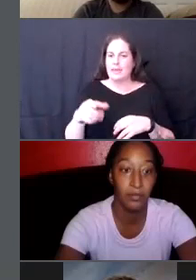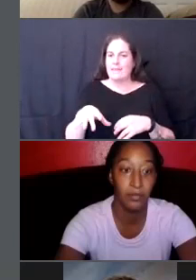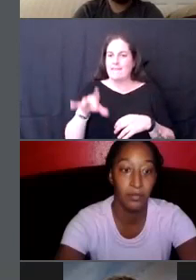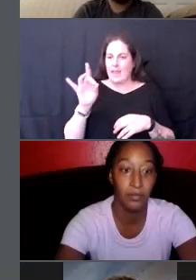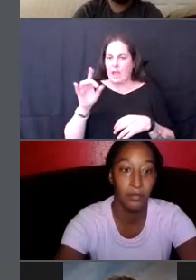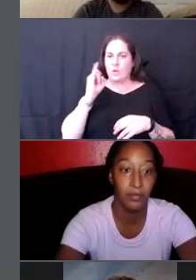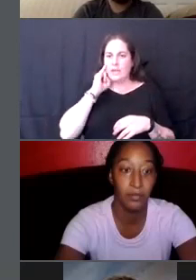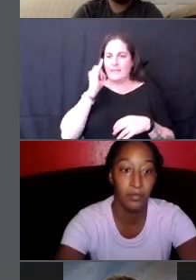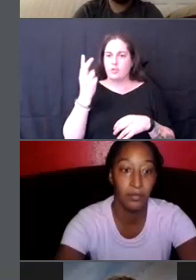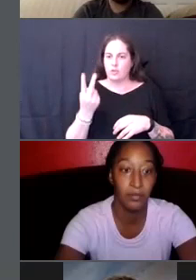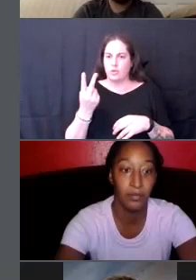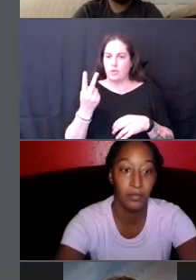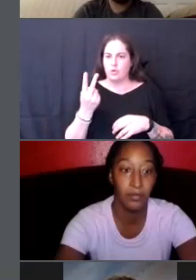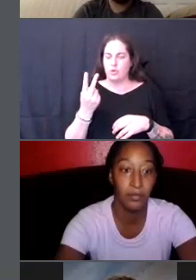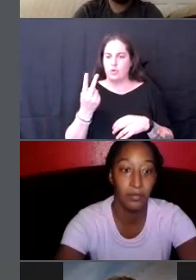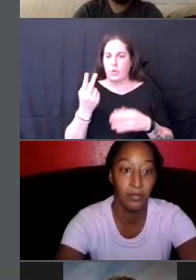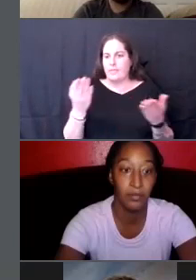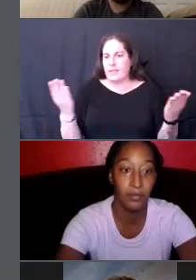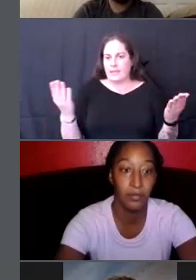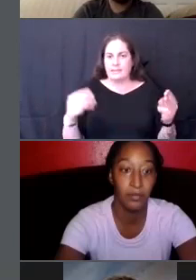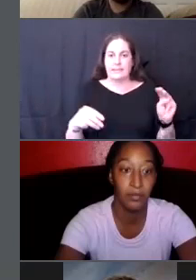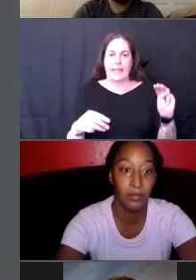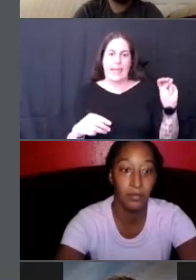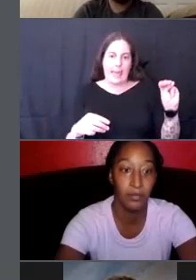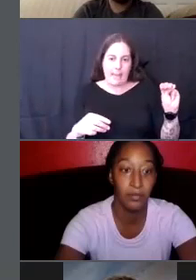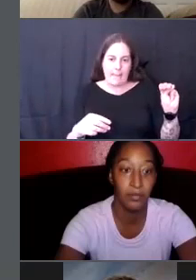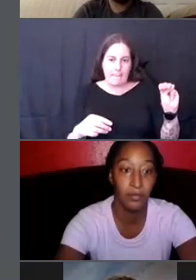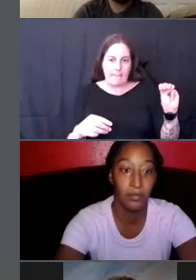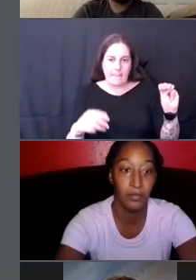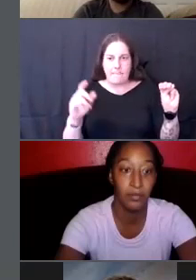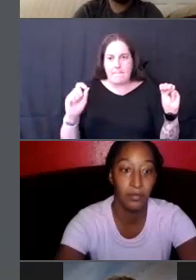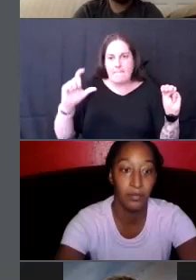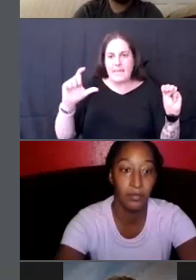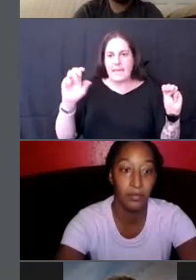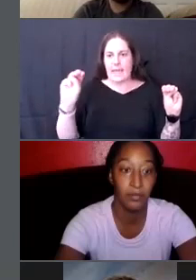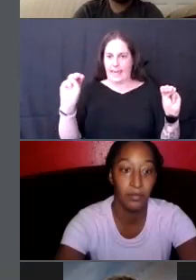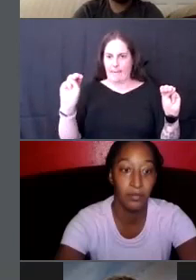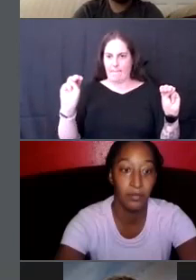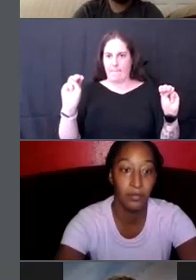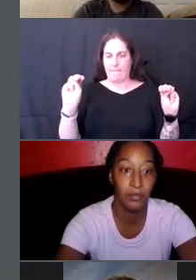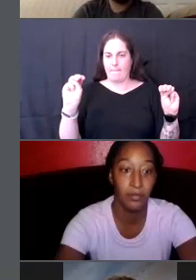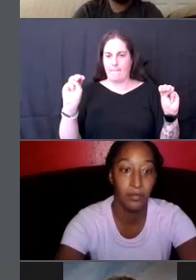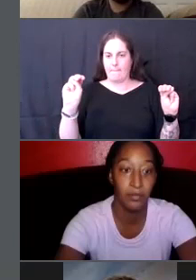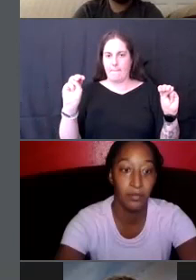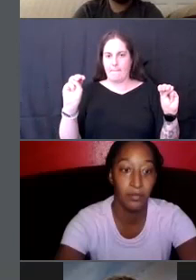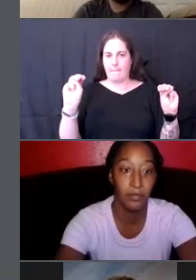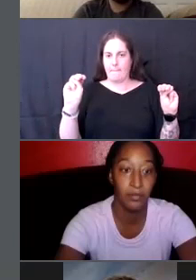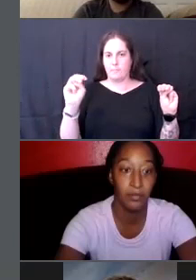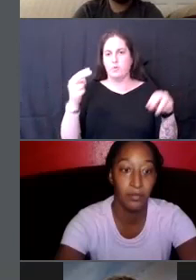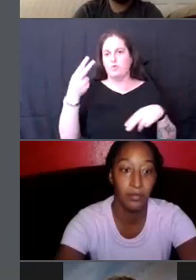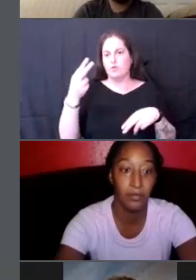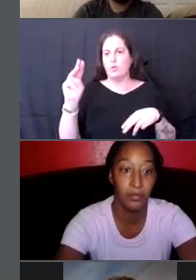two objects, call them M, little m, and big M. These are two